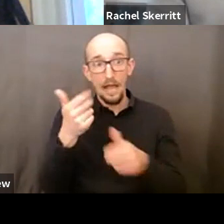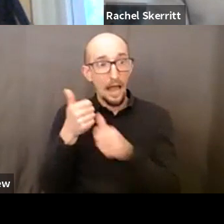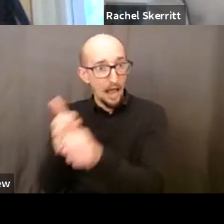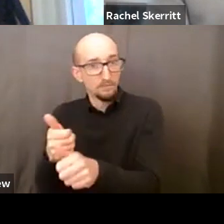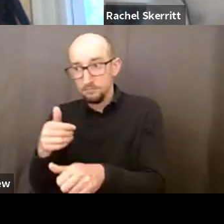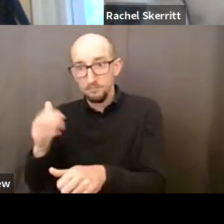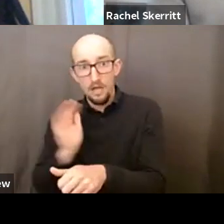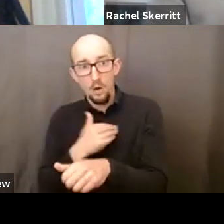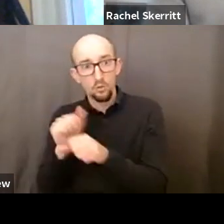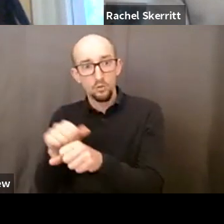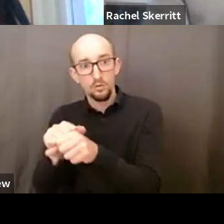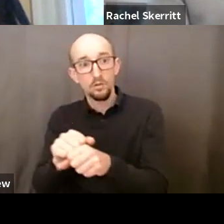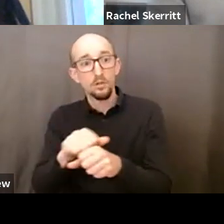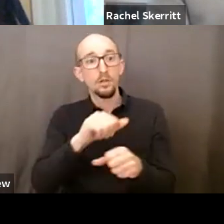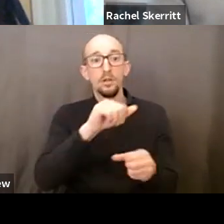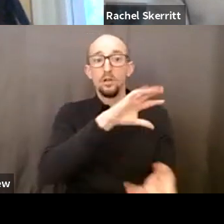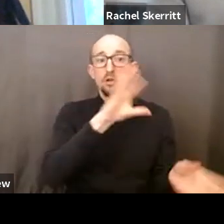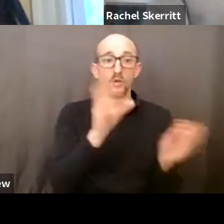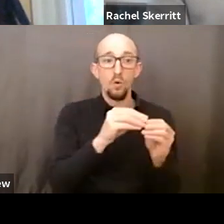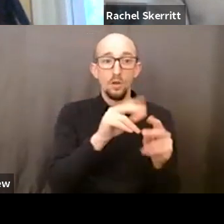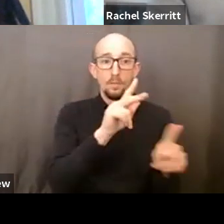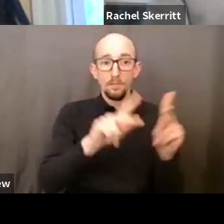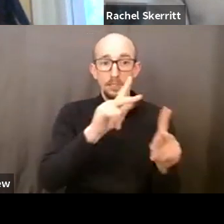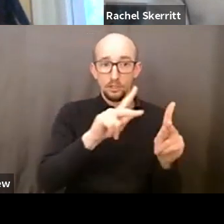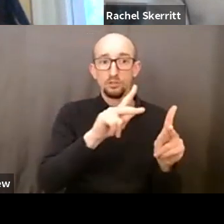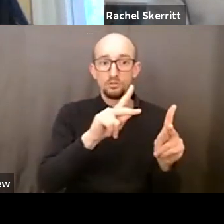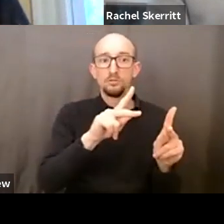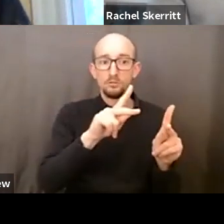total population is majority minority.